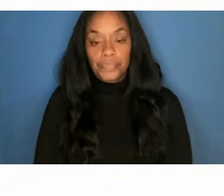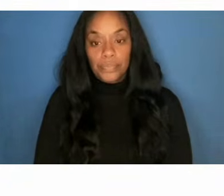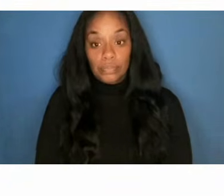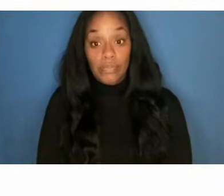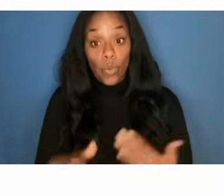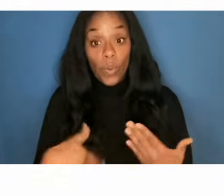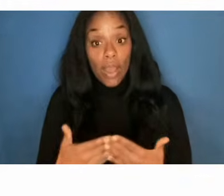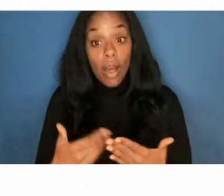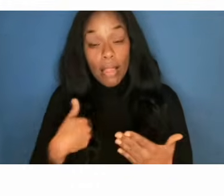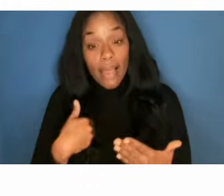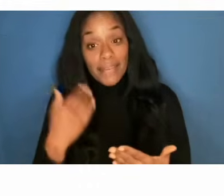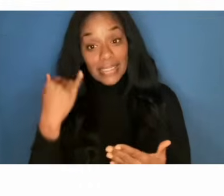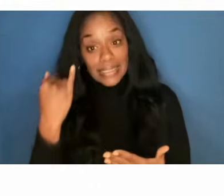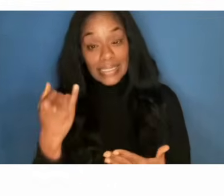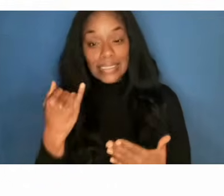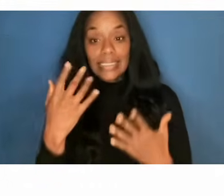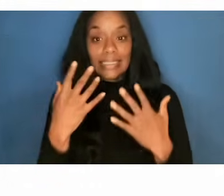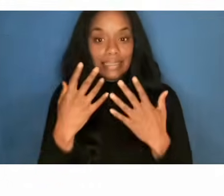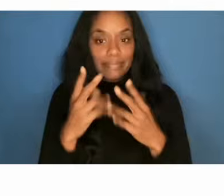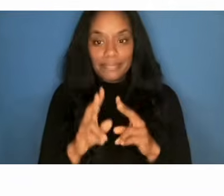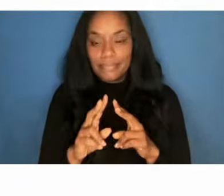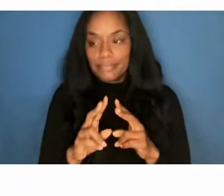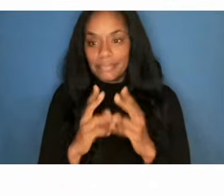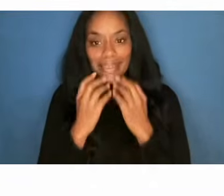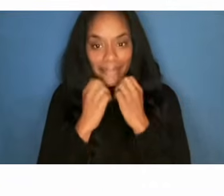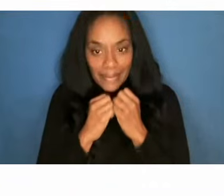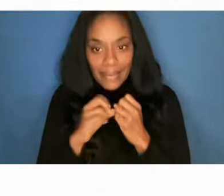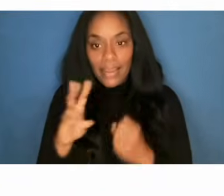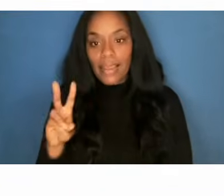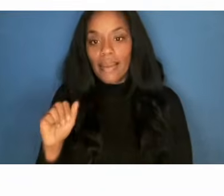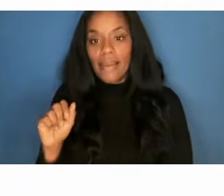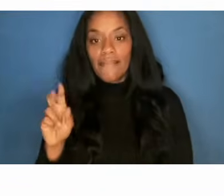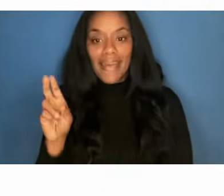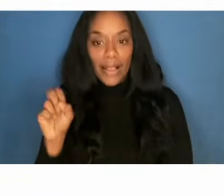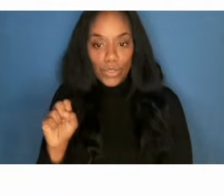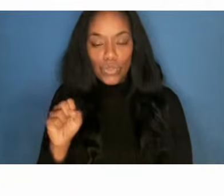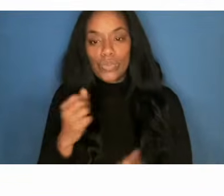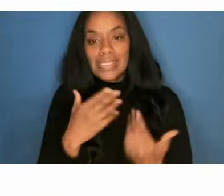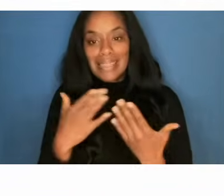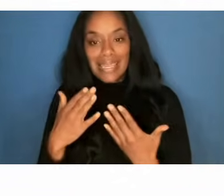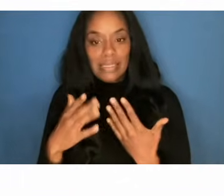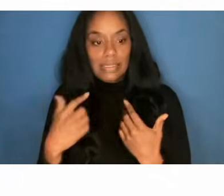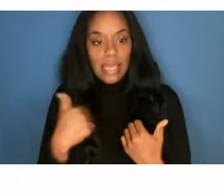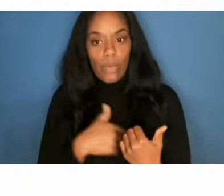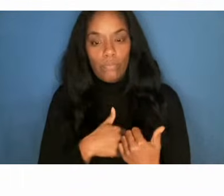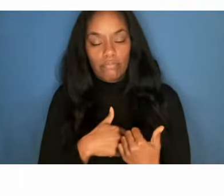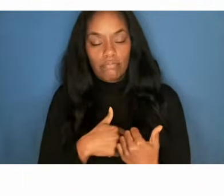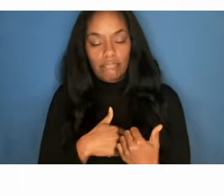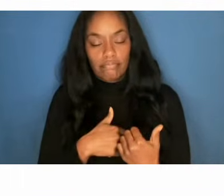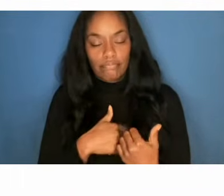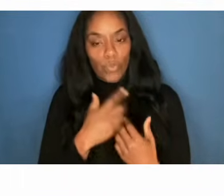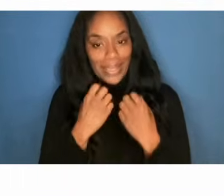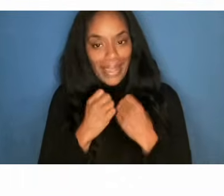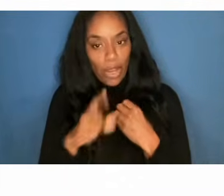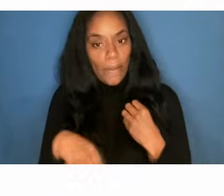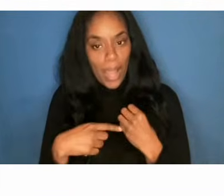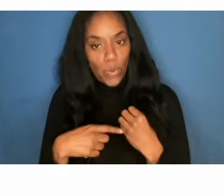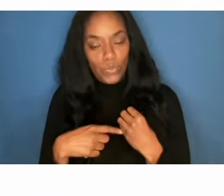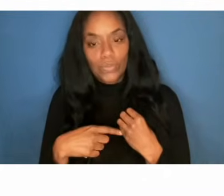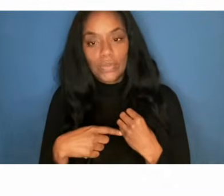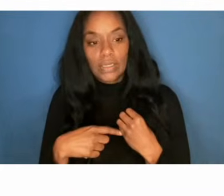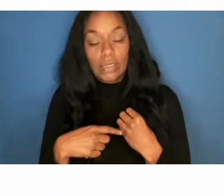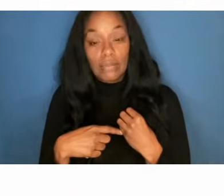we all have ideals, we have values, we have things that we care about, um but